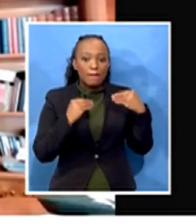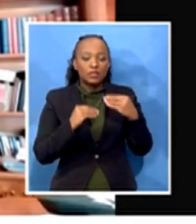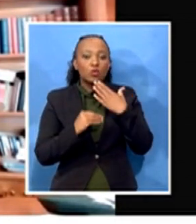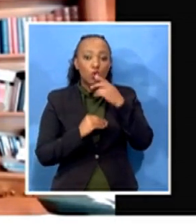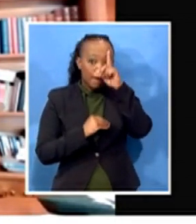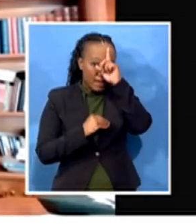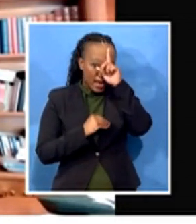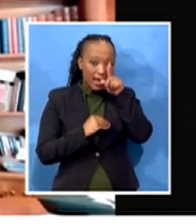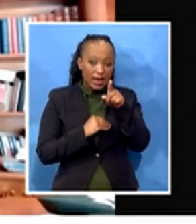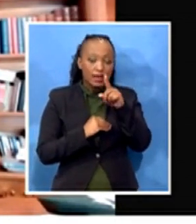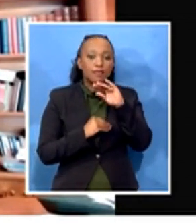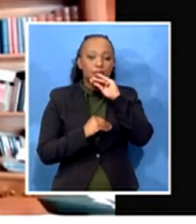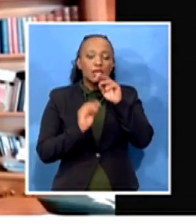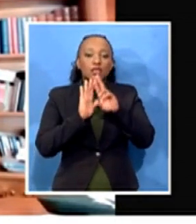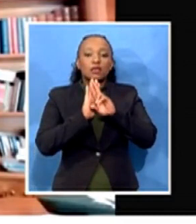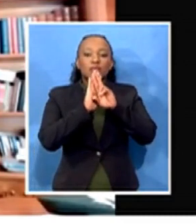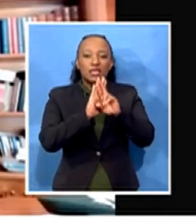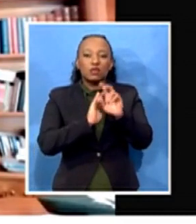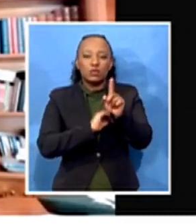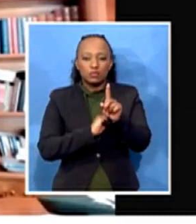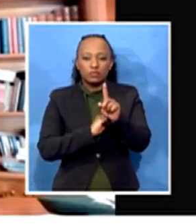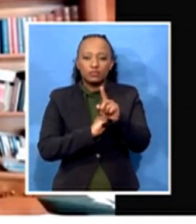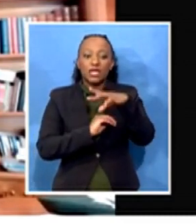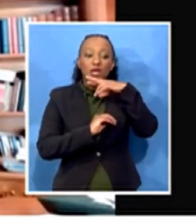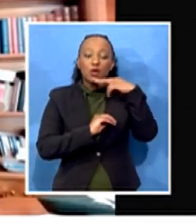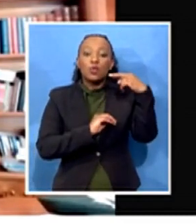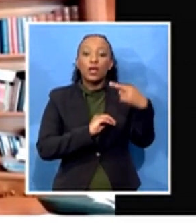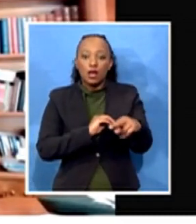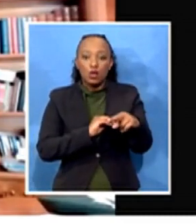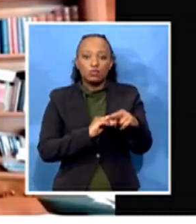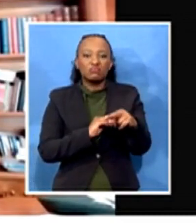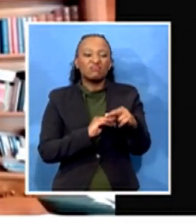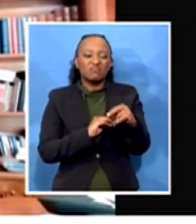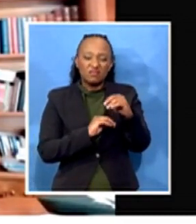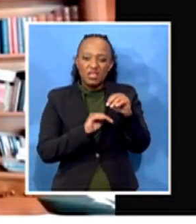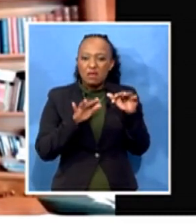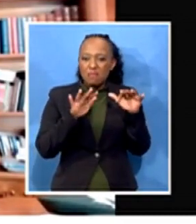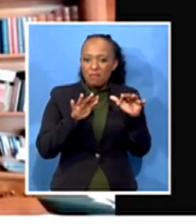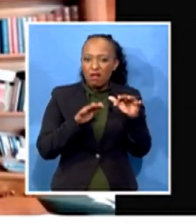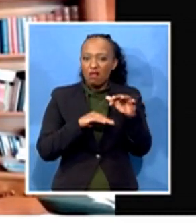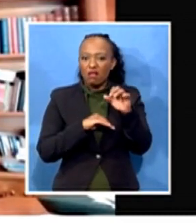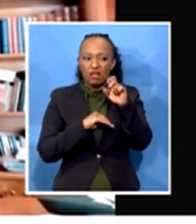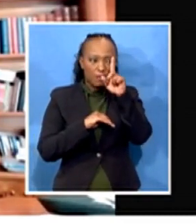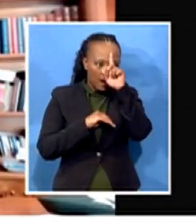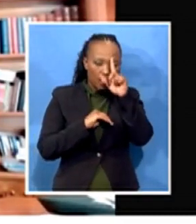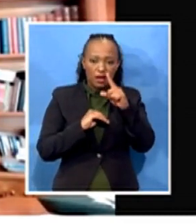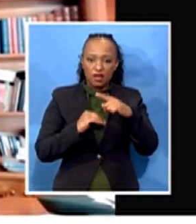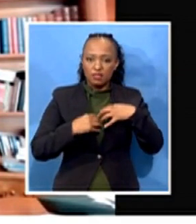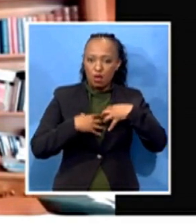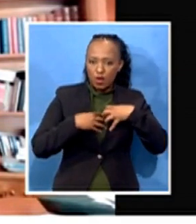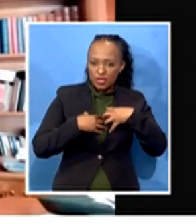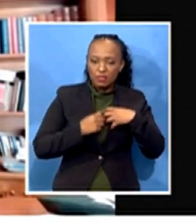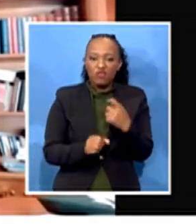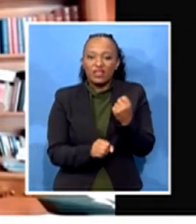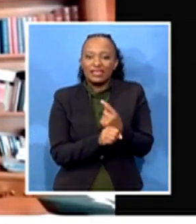real texture of the ownership of the taxi industry. The